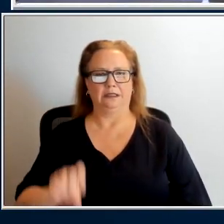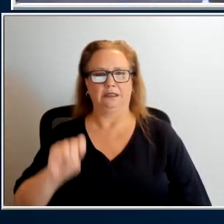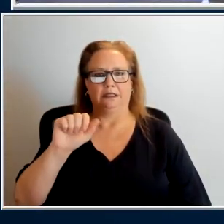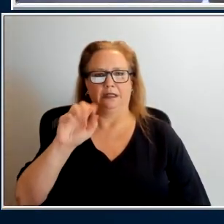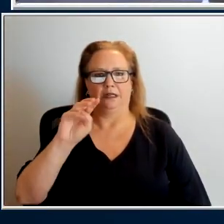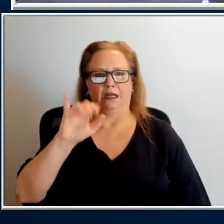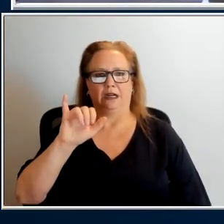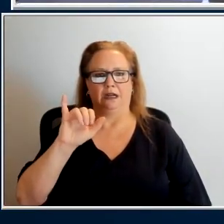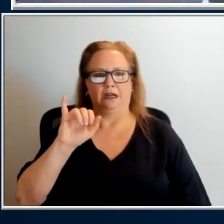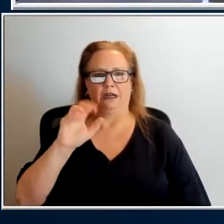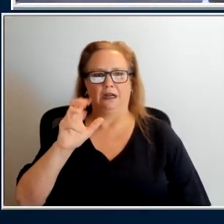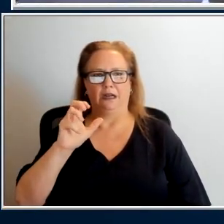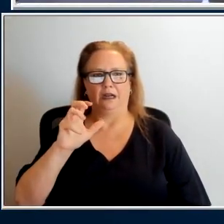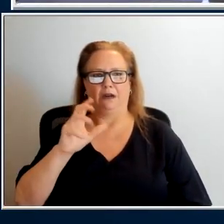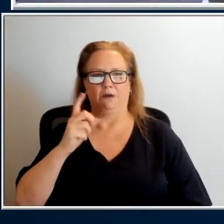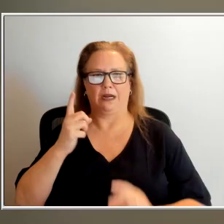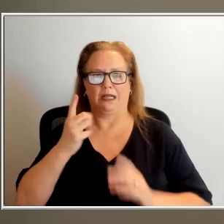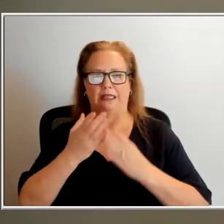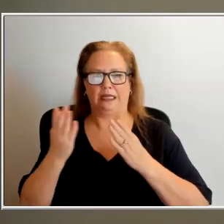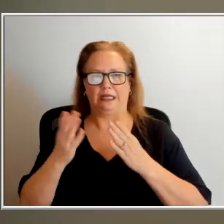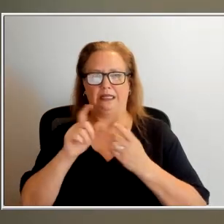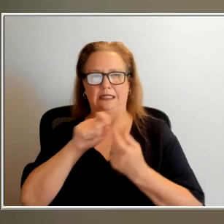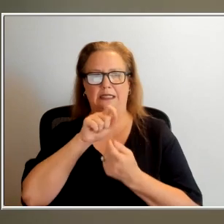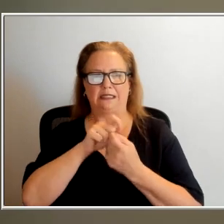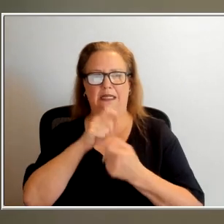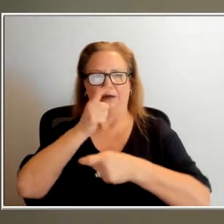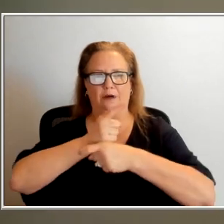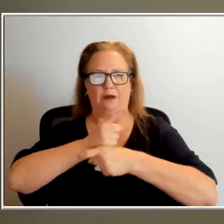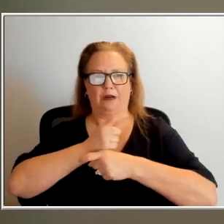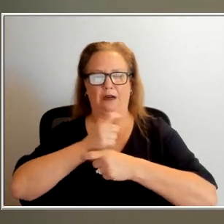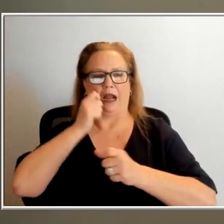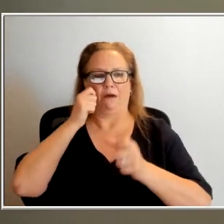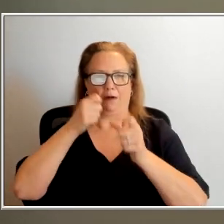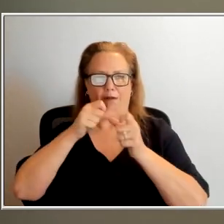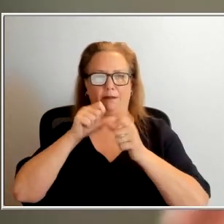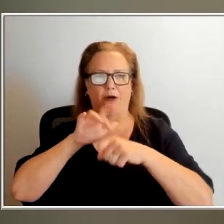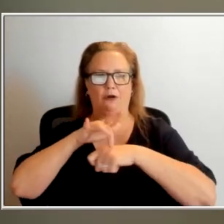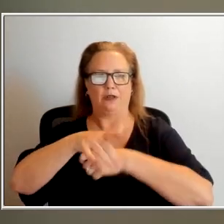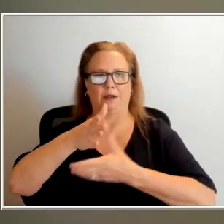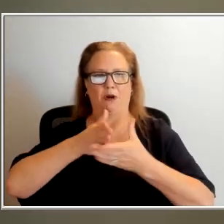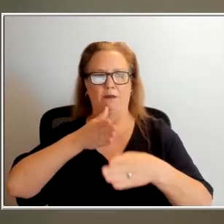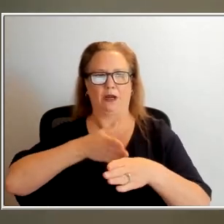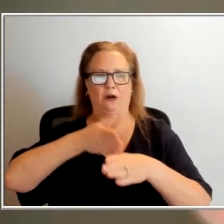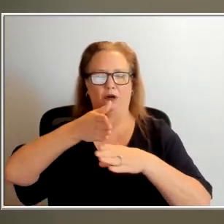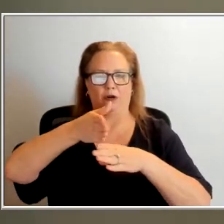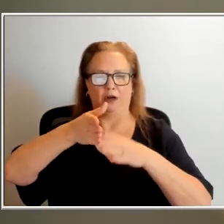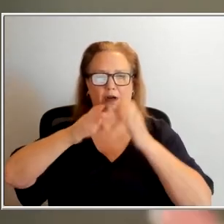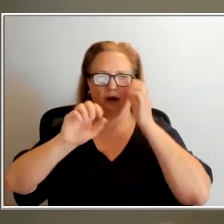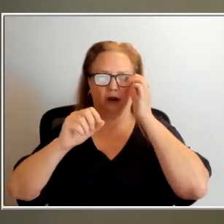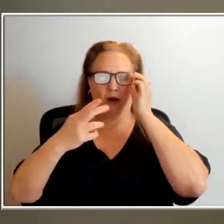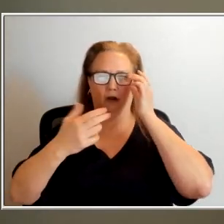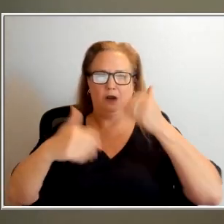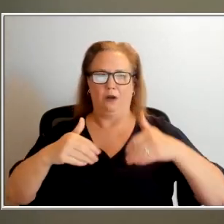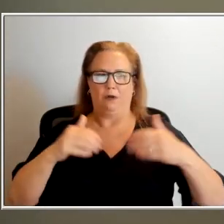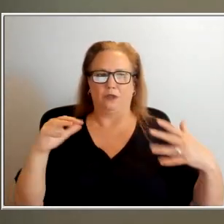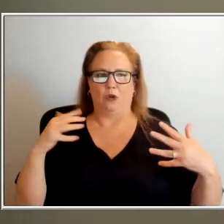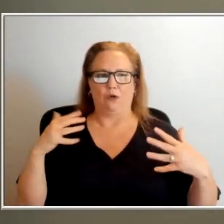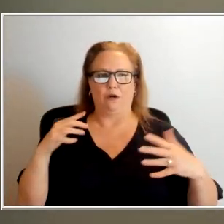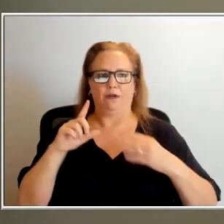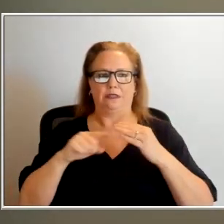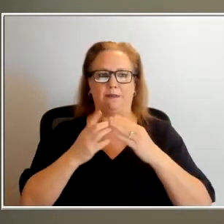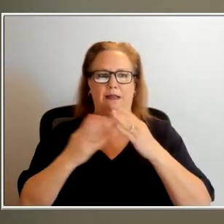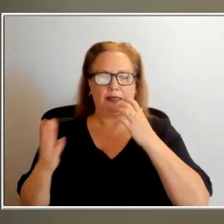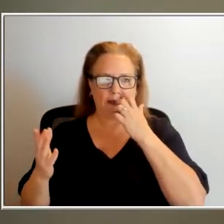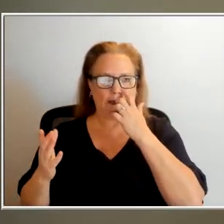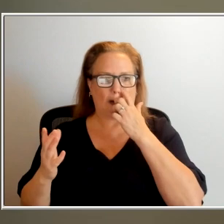was going to say, I would add one thing. I think that's exactly correct. And I do remember the early part of my career. It was like, oh my gosh, we were so nervous about things.